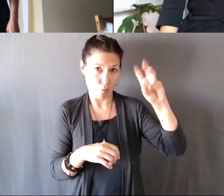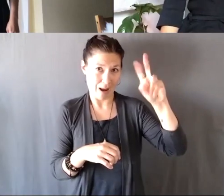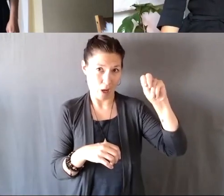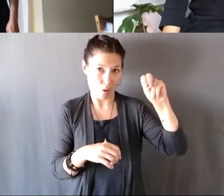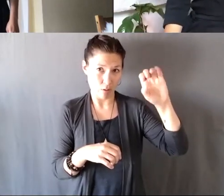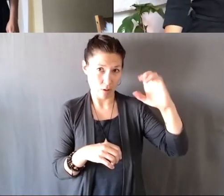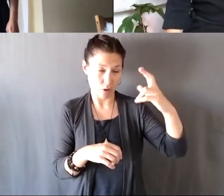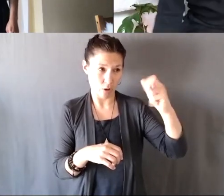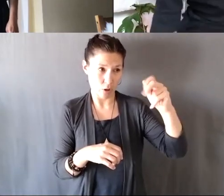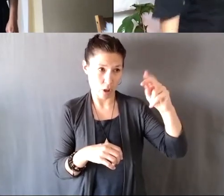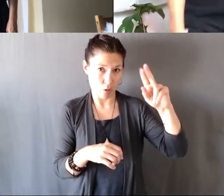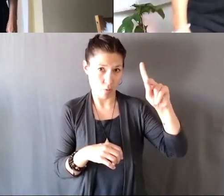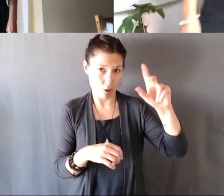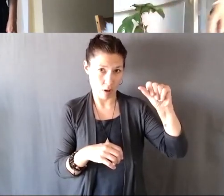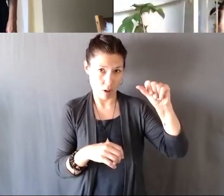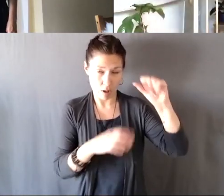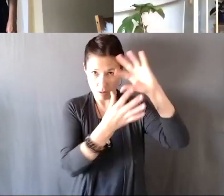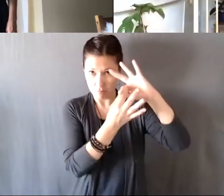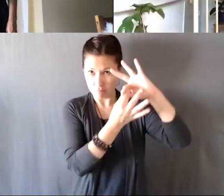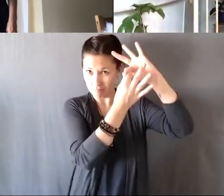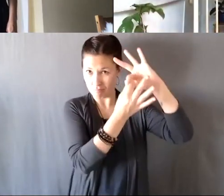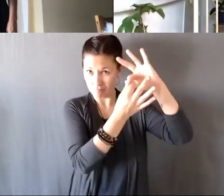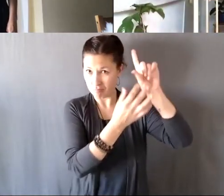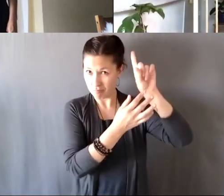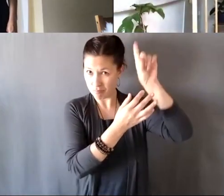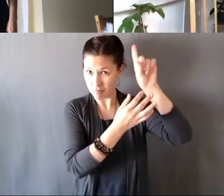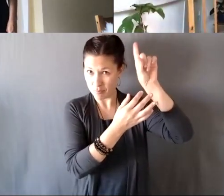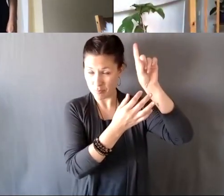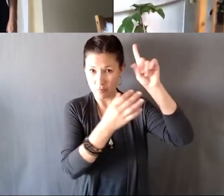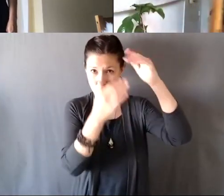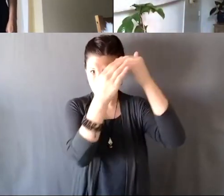when you're seated, or if you choose to stand.